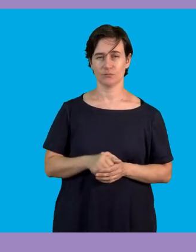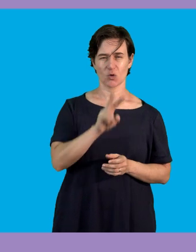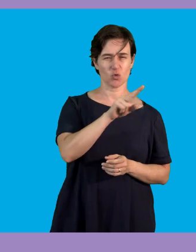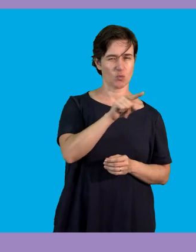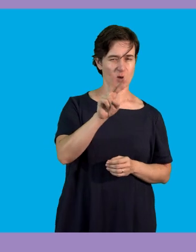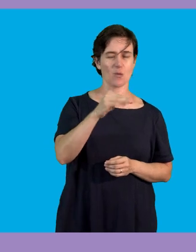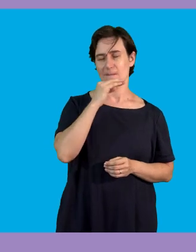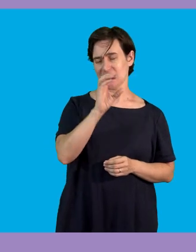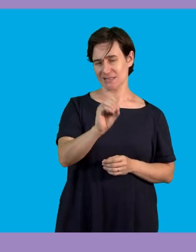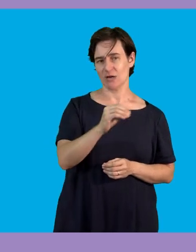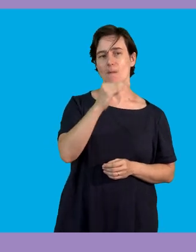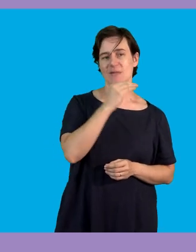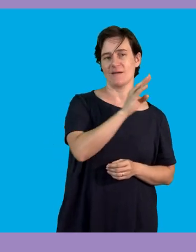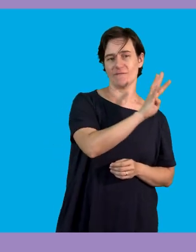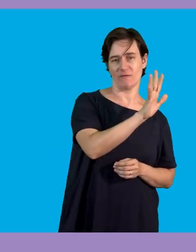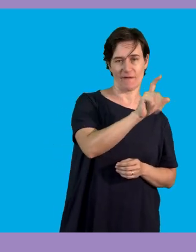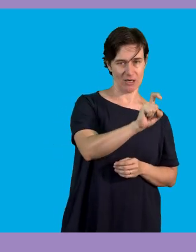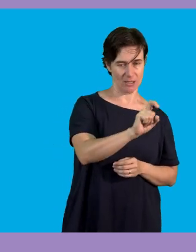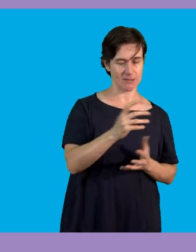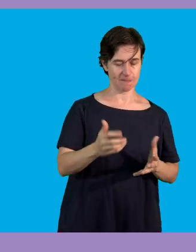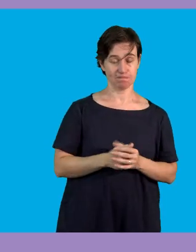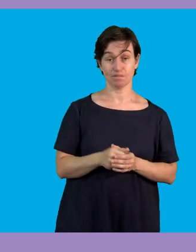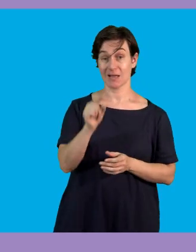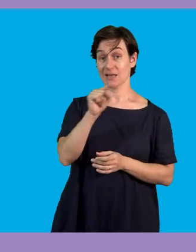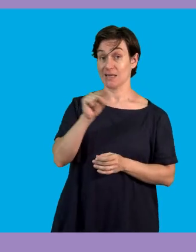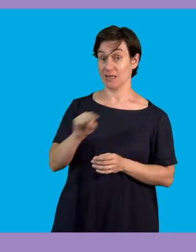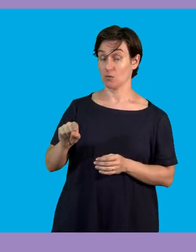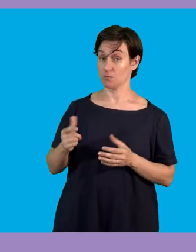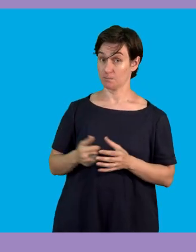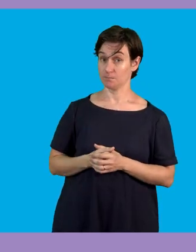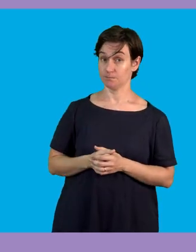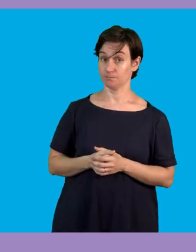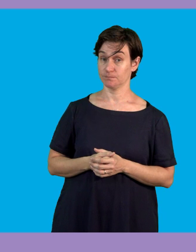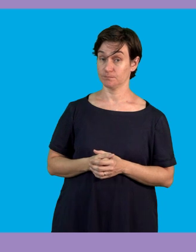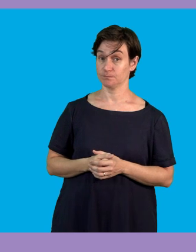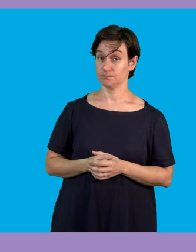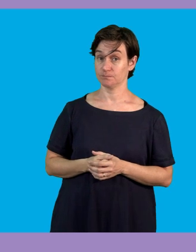minus 2 gives us 0, so we remain with 45x equals to